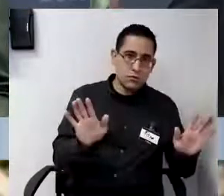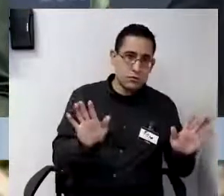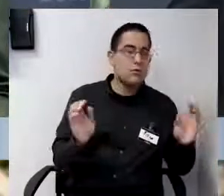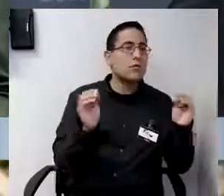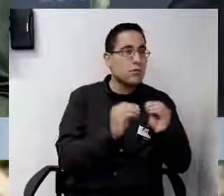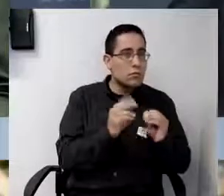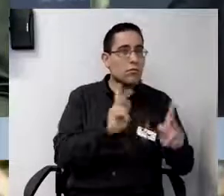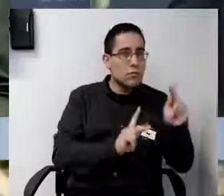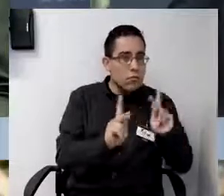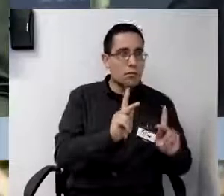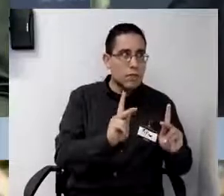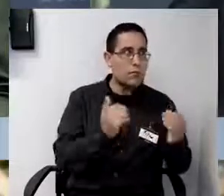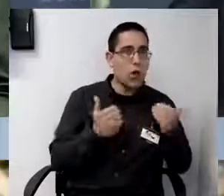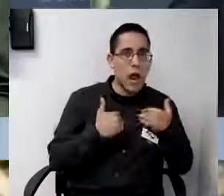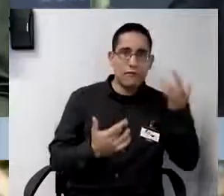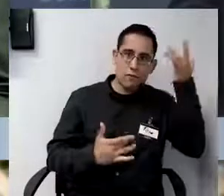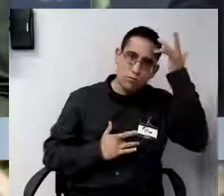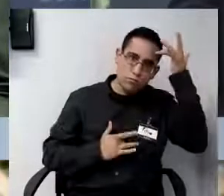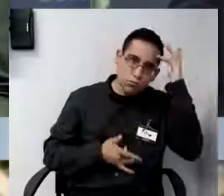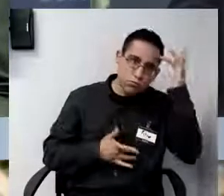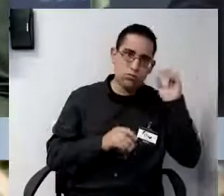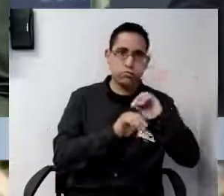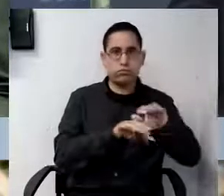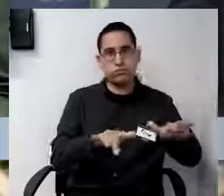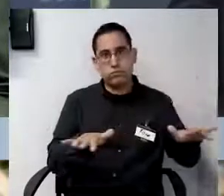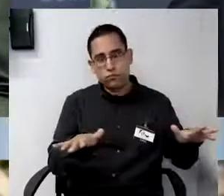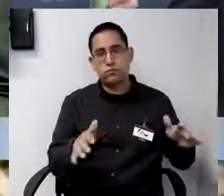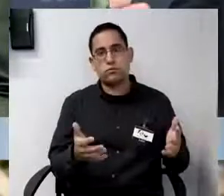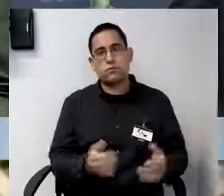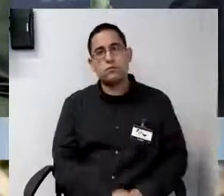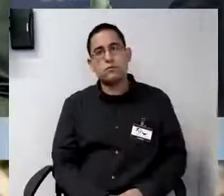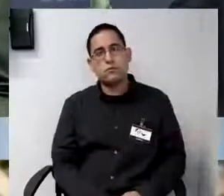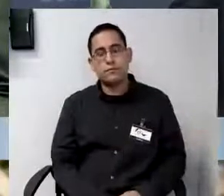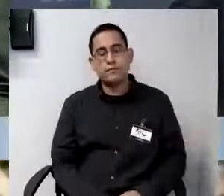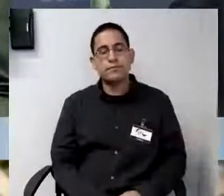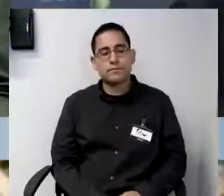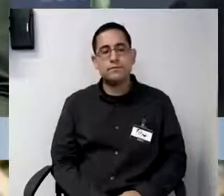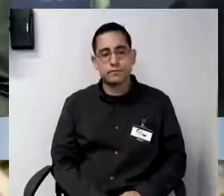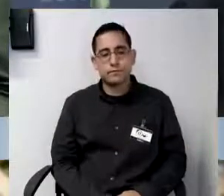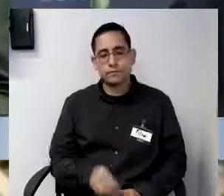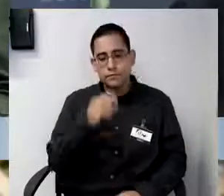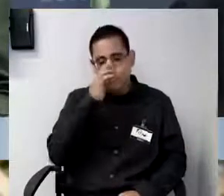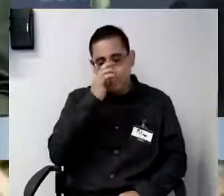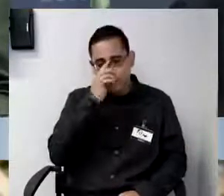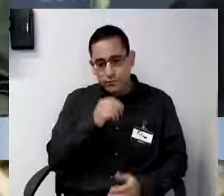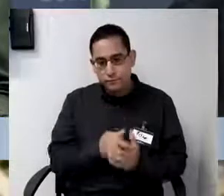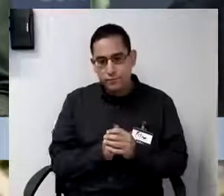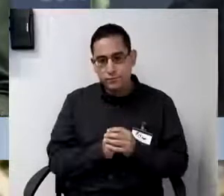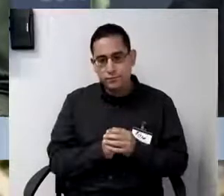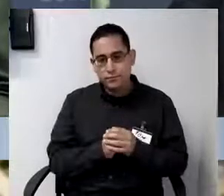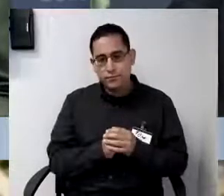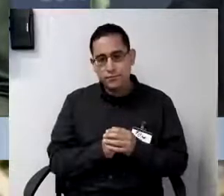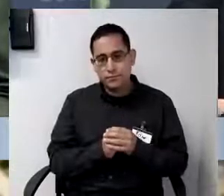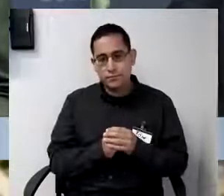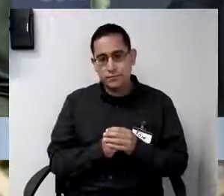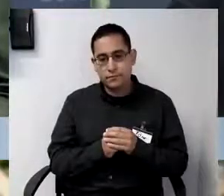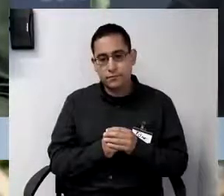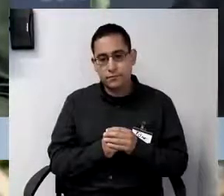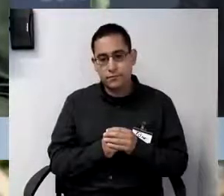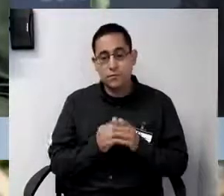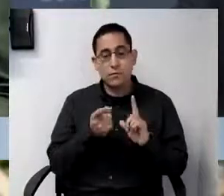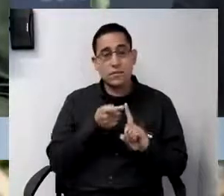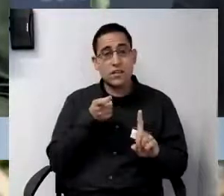people are testing positive. So it's a combination of more tests plus a rise in the positivity rate. Of